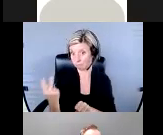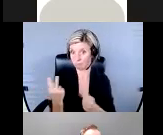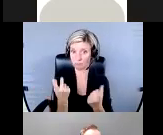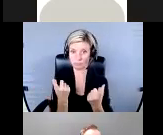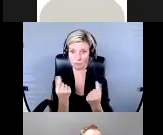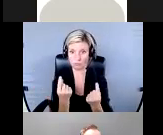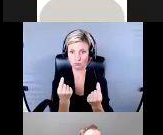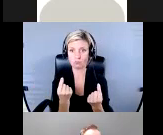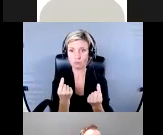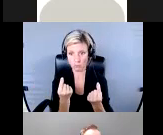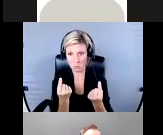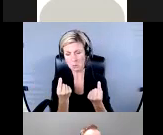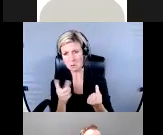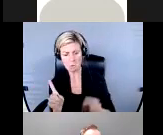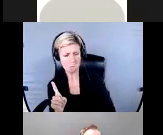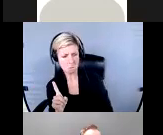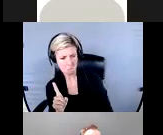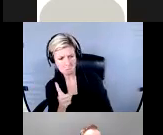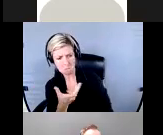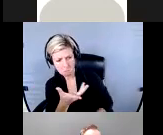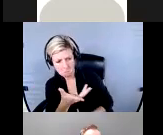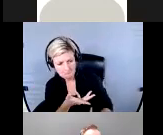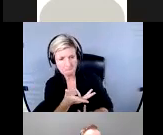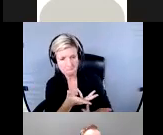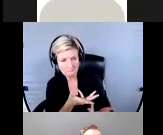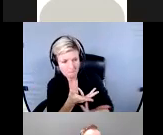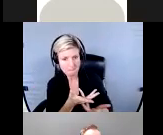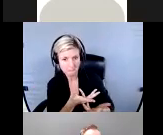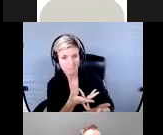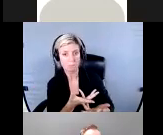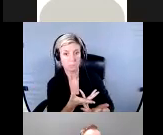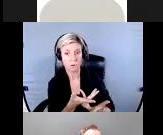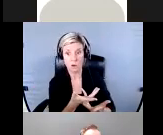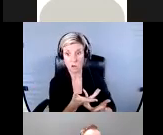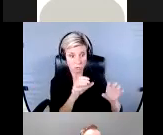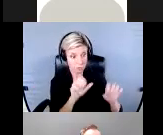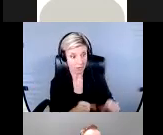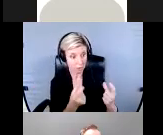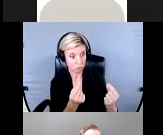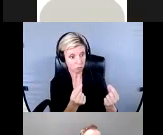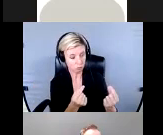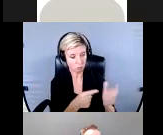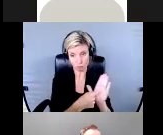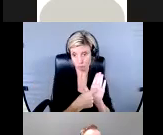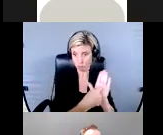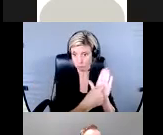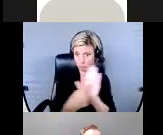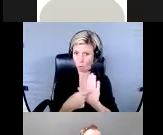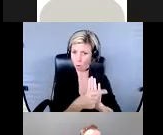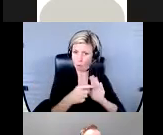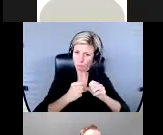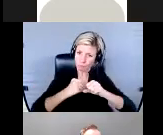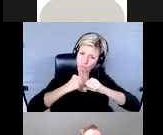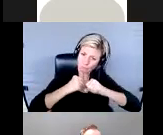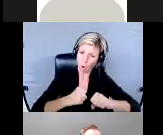us about steps she could take to show how strong she had become. She had really took ownership